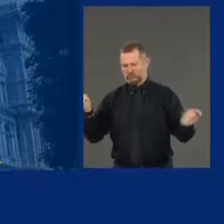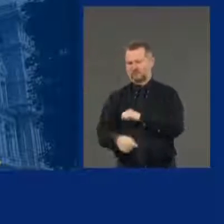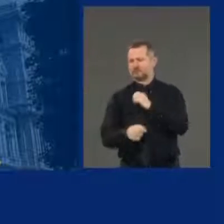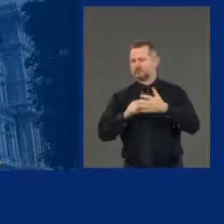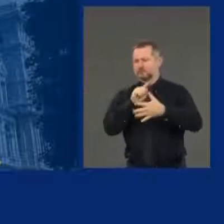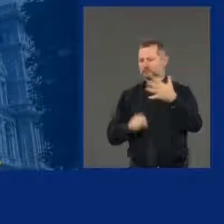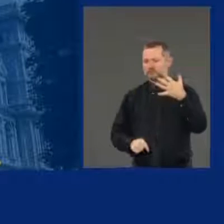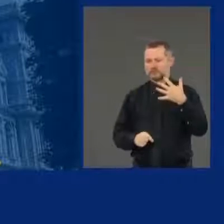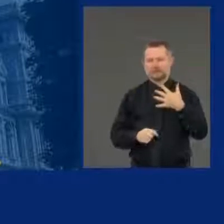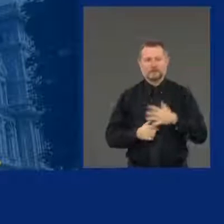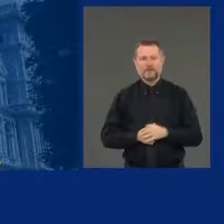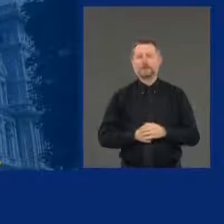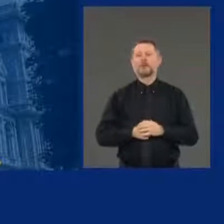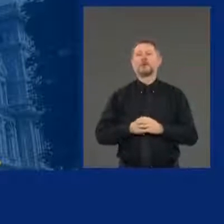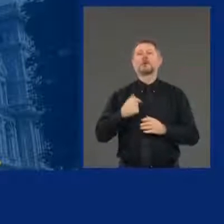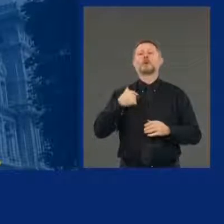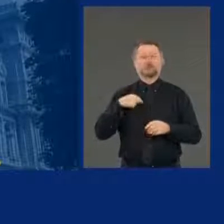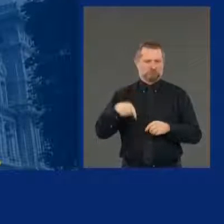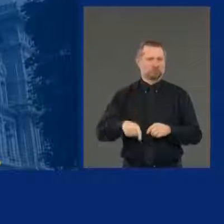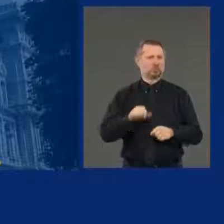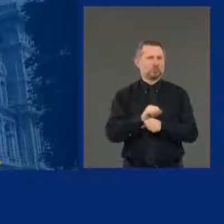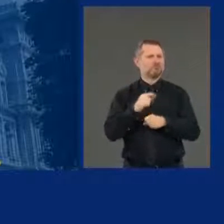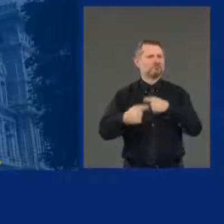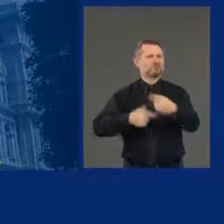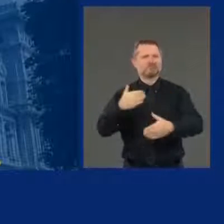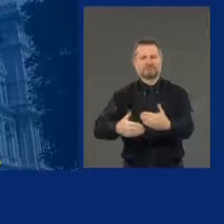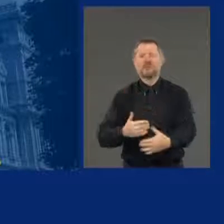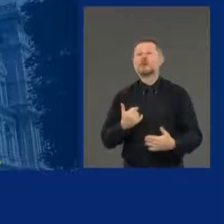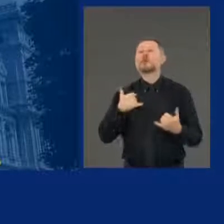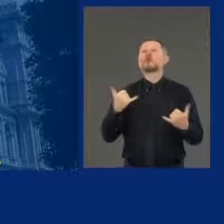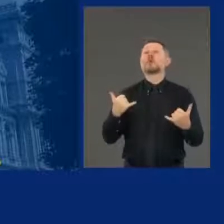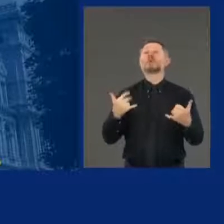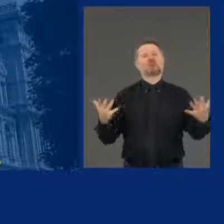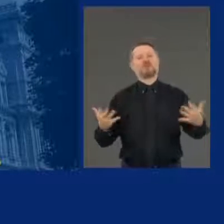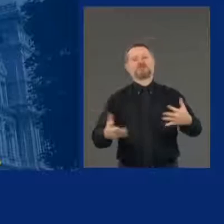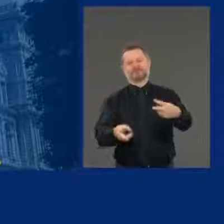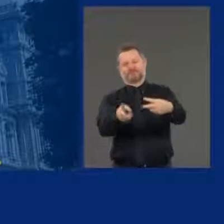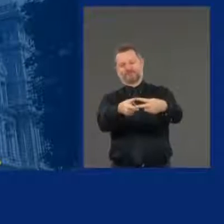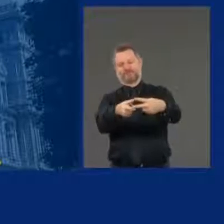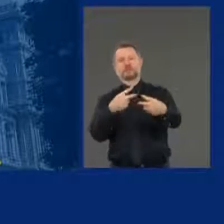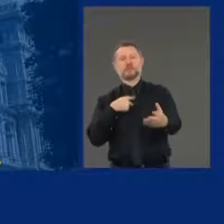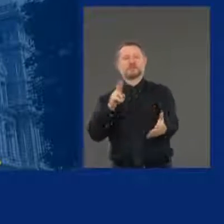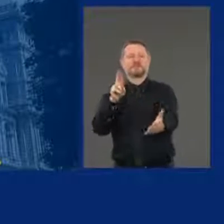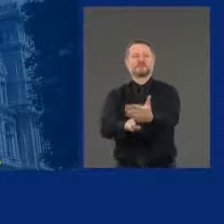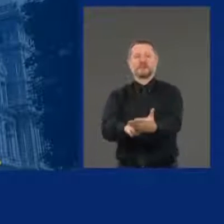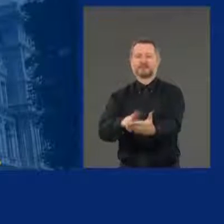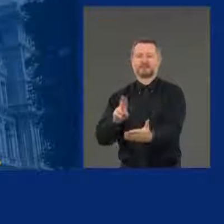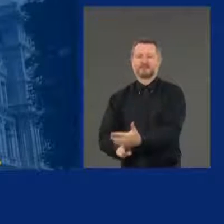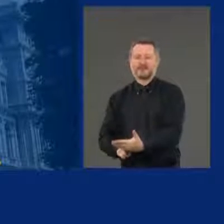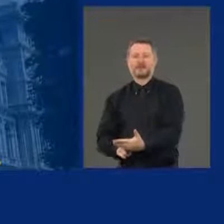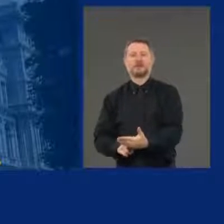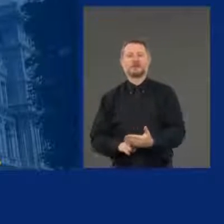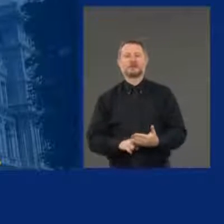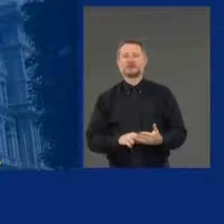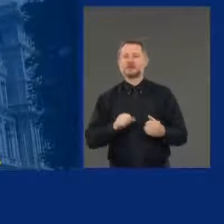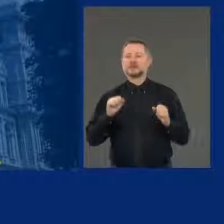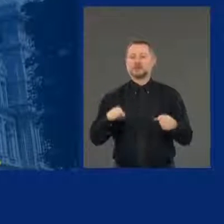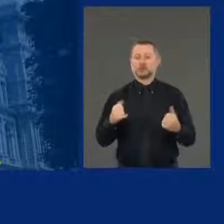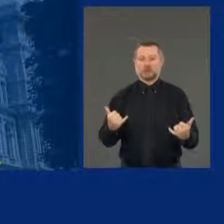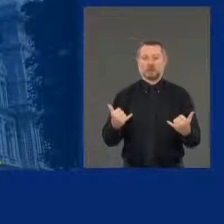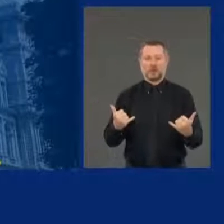have more work to do. We're going to sign 2 more bills today, one that affirms the right to record police and one